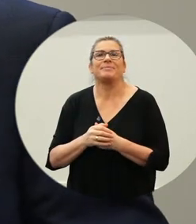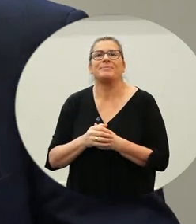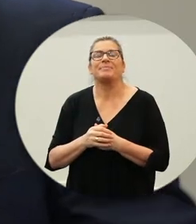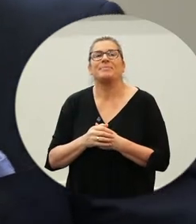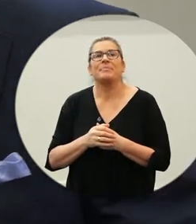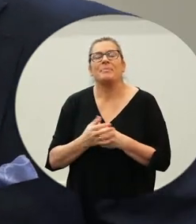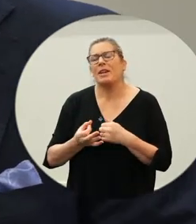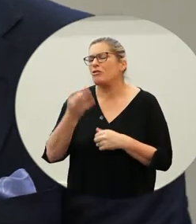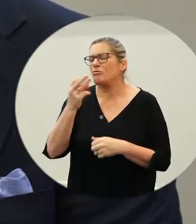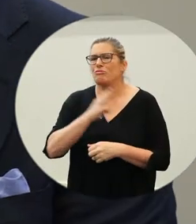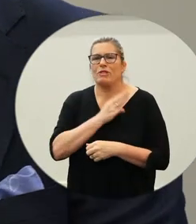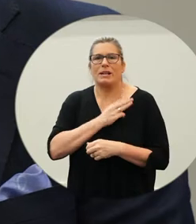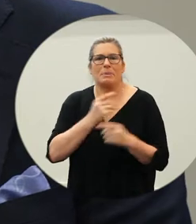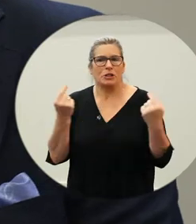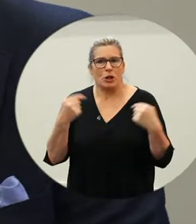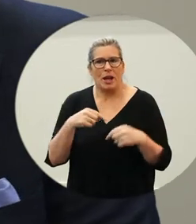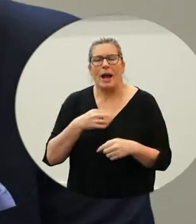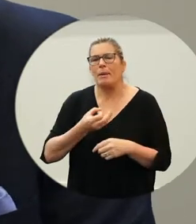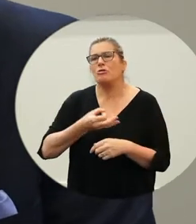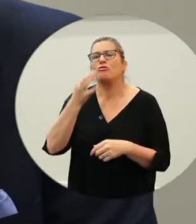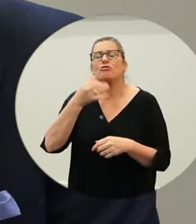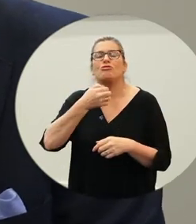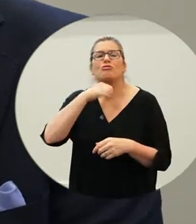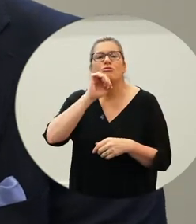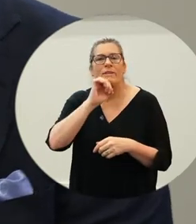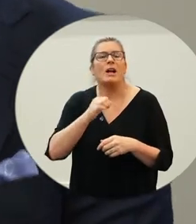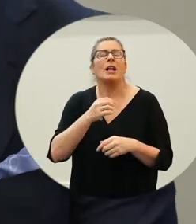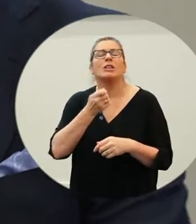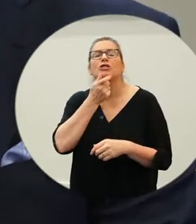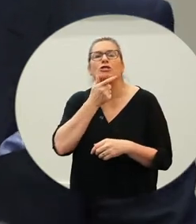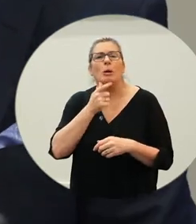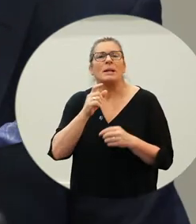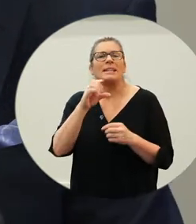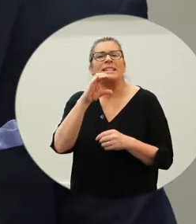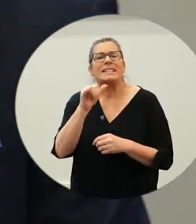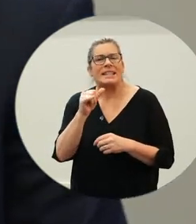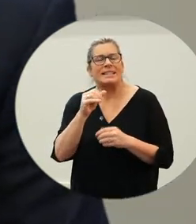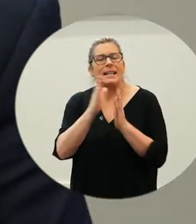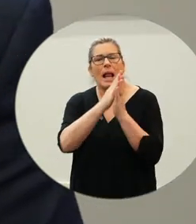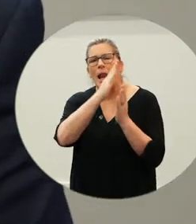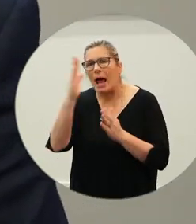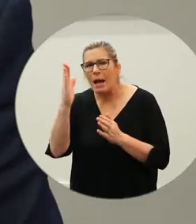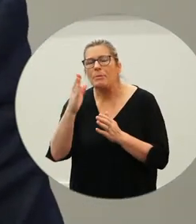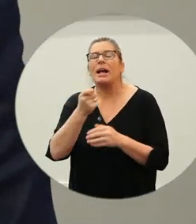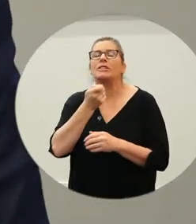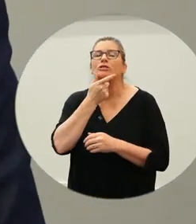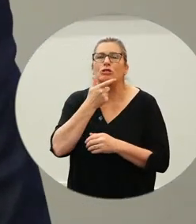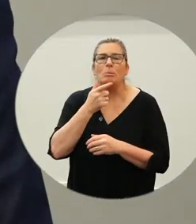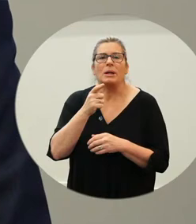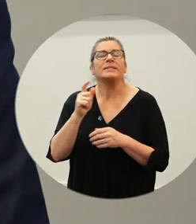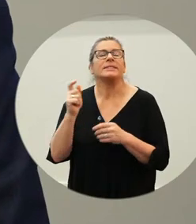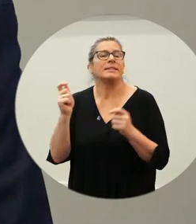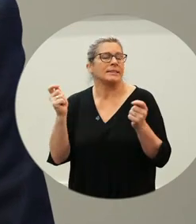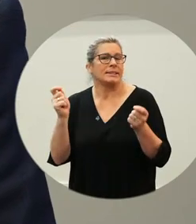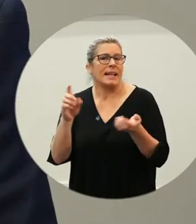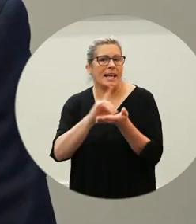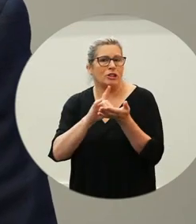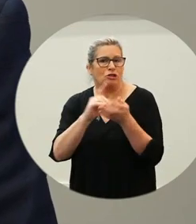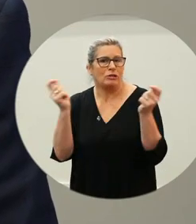it's a great pleasure to be here, and I'm very grateful to Dublin City Libraries and the Dublin Festival of History for inviting